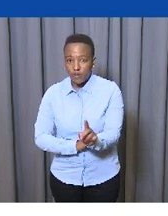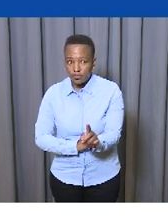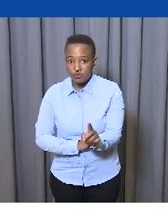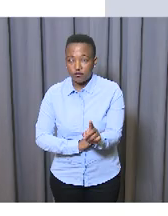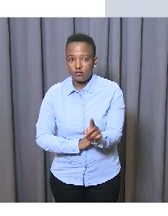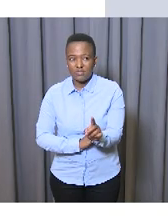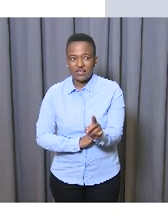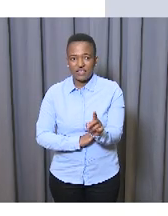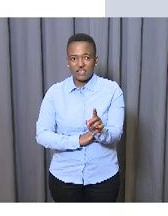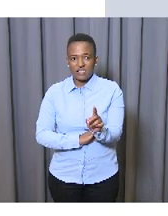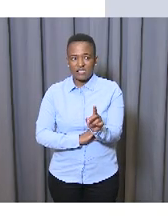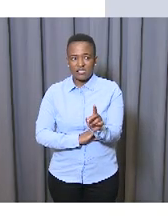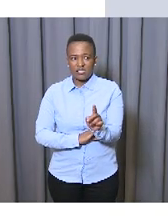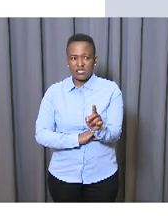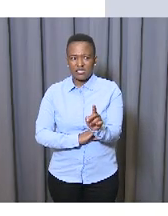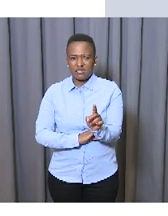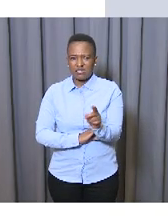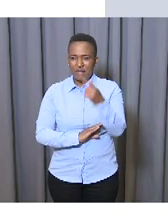No, guys, I think there's a problem